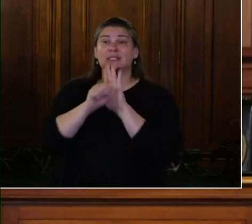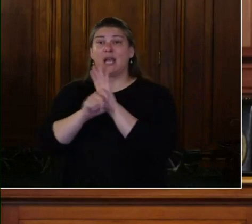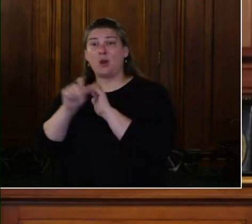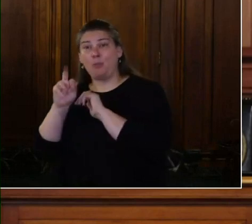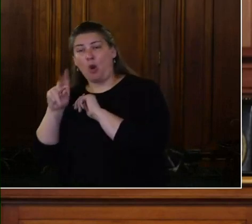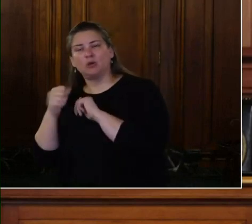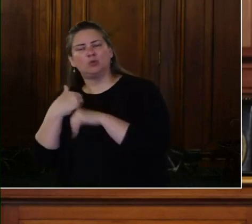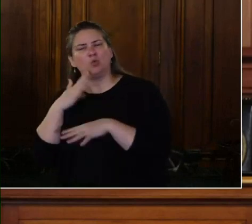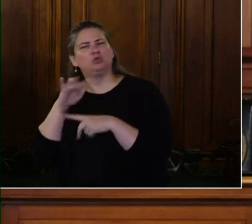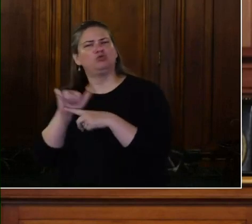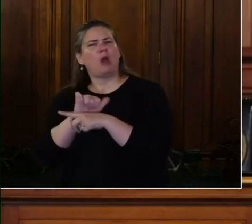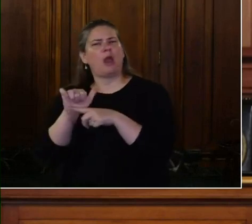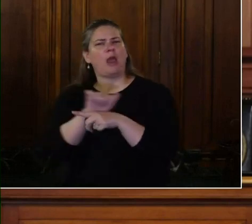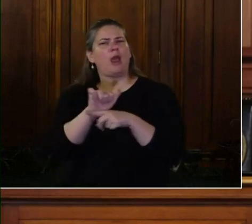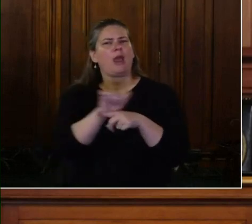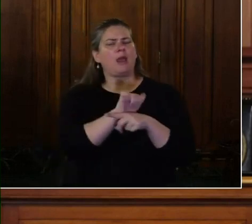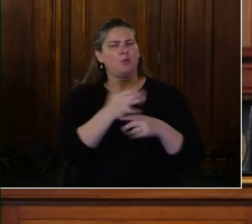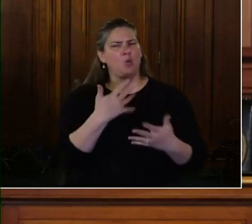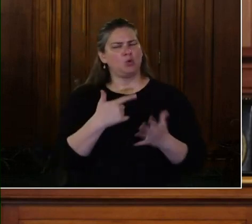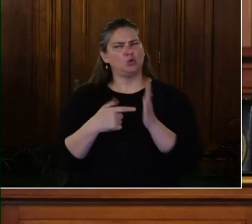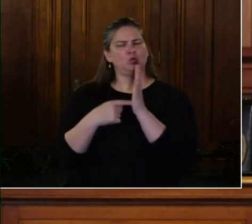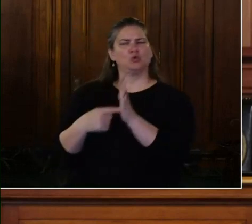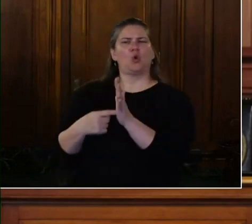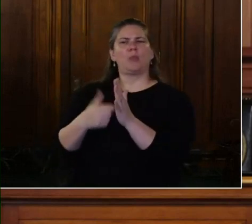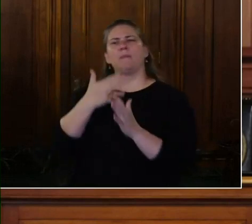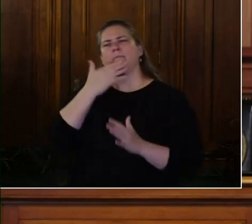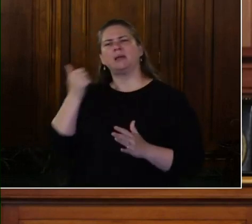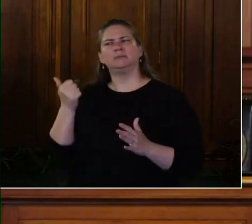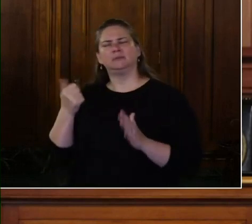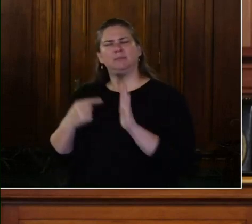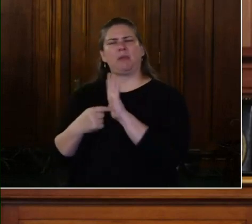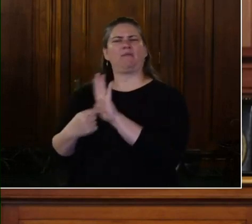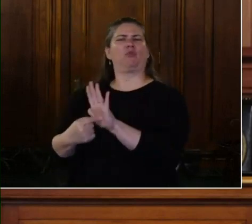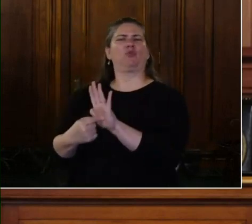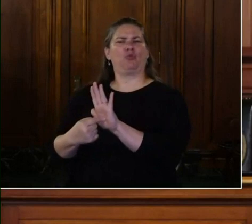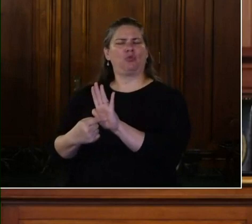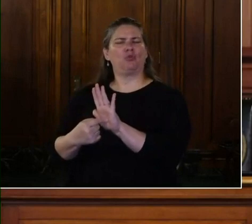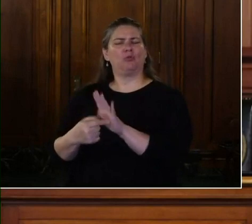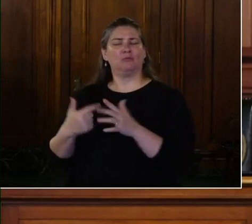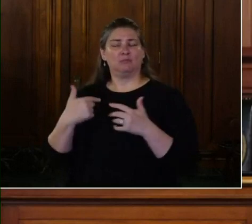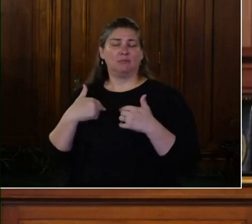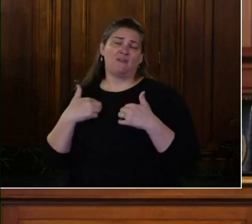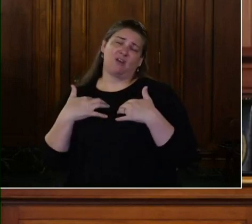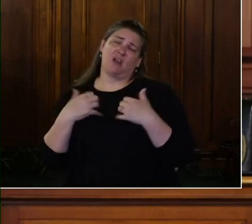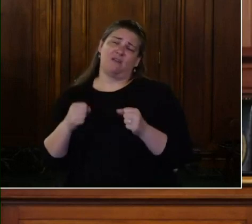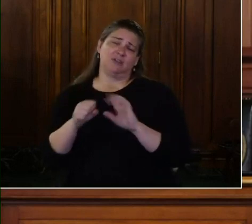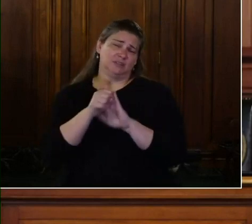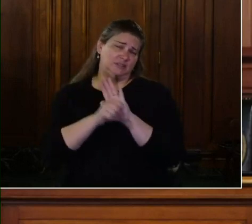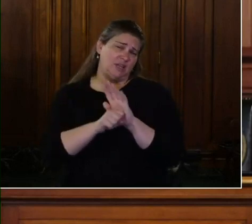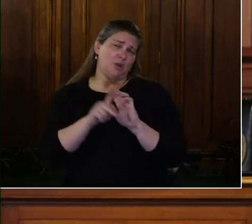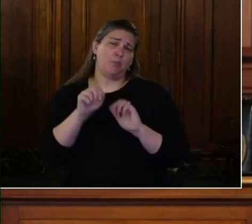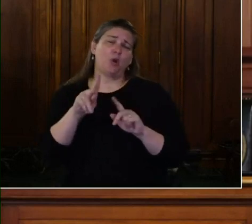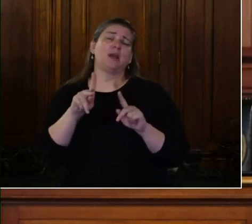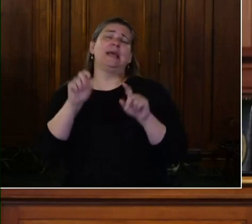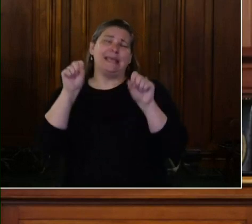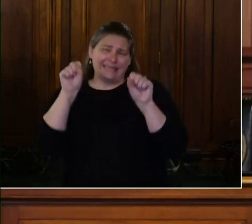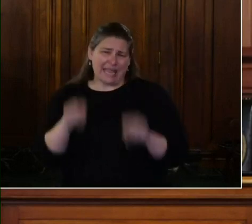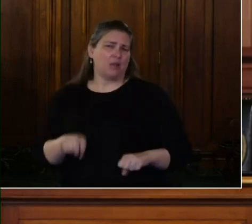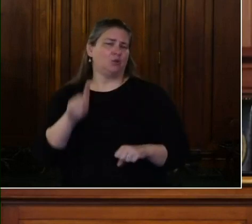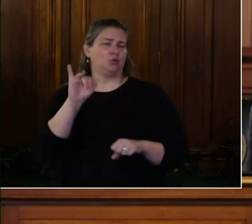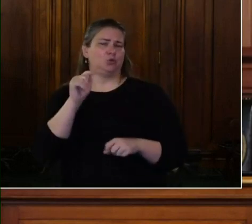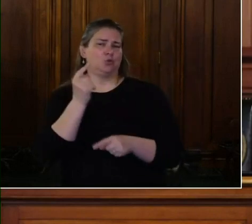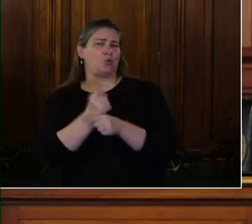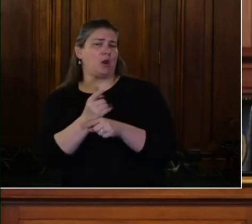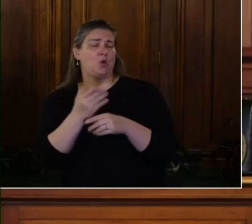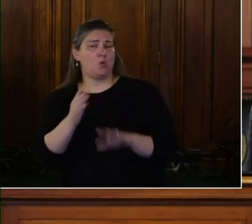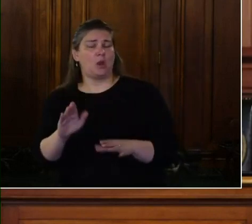of training and that we're exhibiting all of the best behaviors. I have a lot of confidence that our state parks can do this the right way, and my